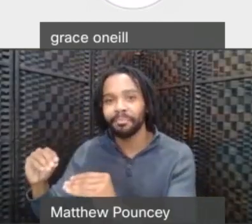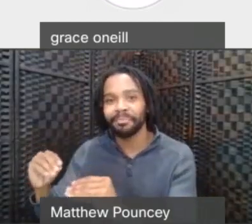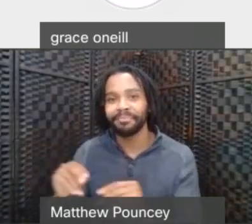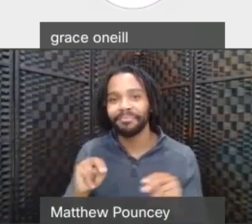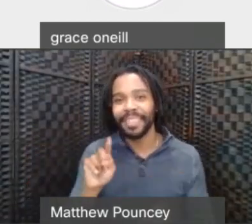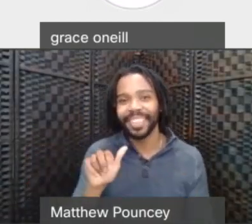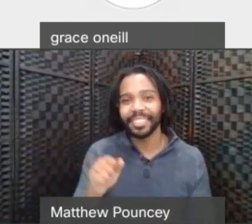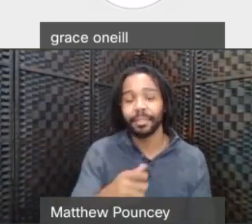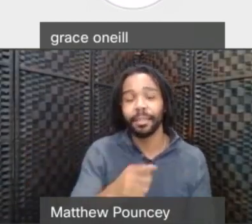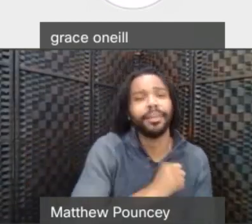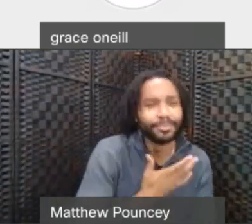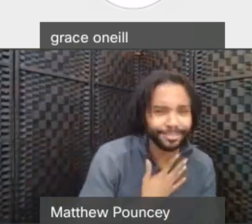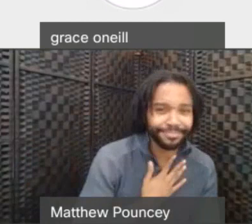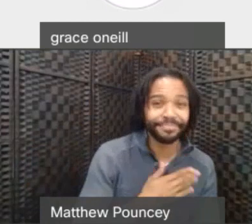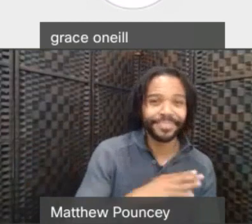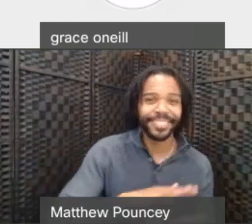needed. Excuse me.